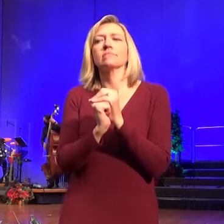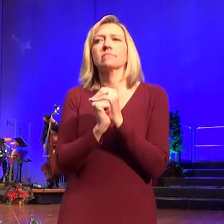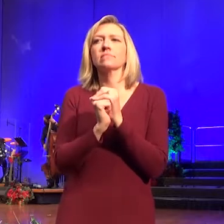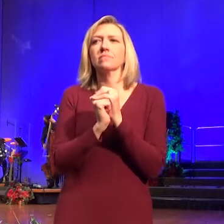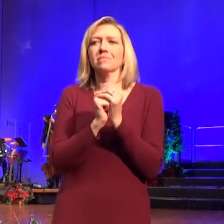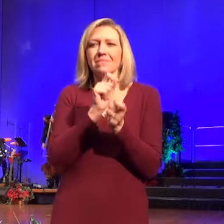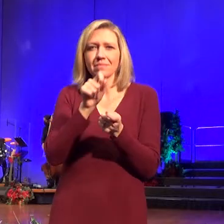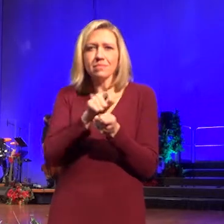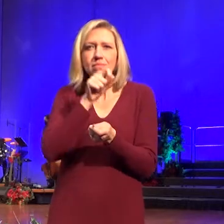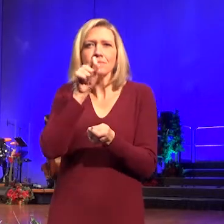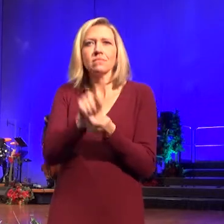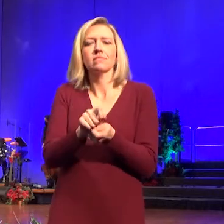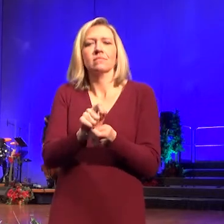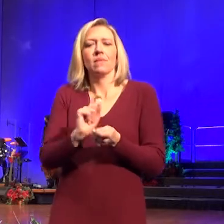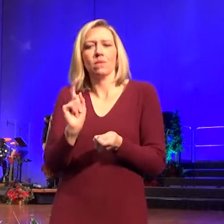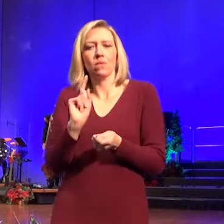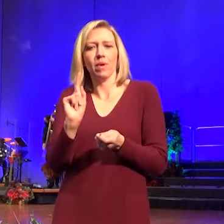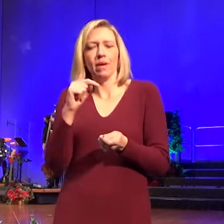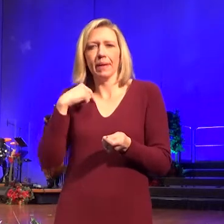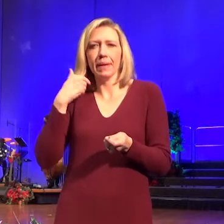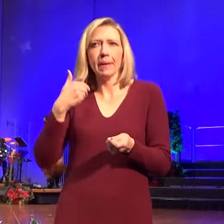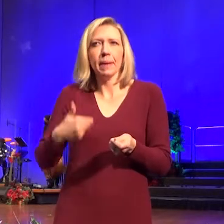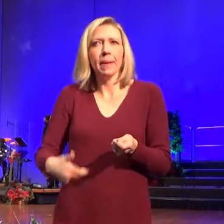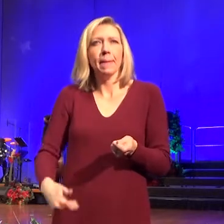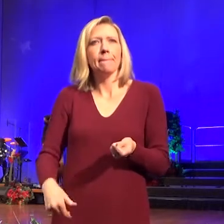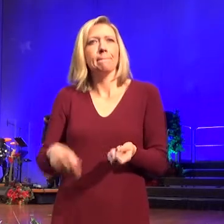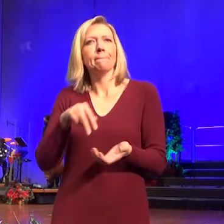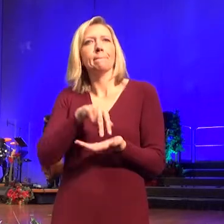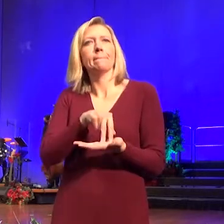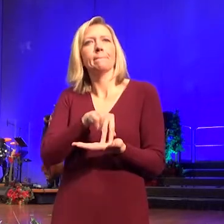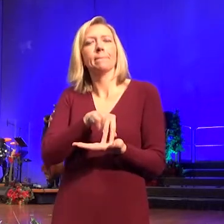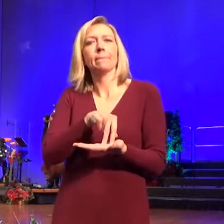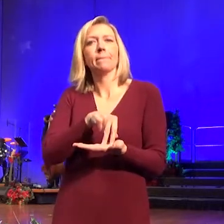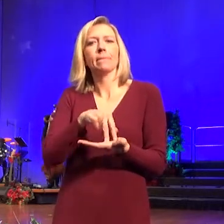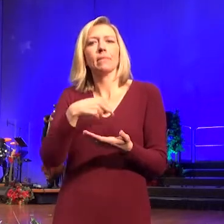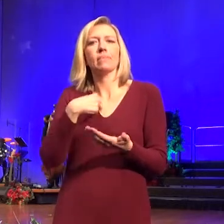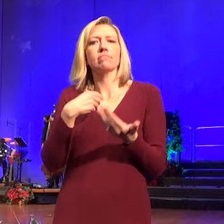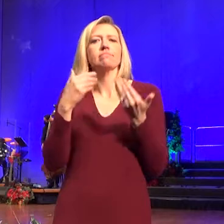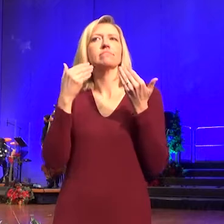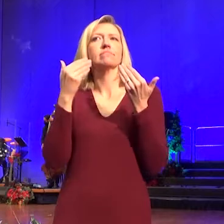pray. Right where I am, I